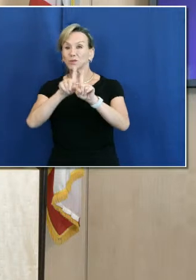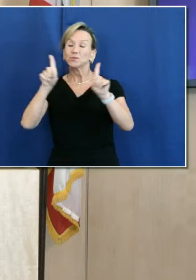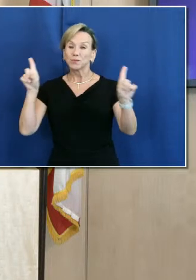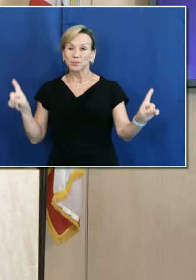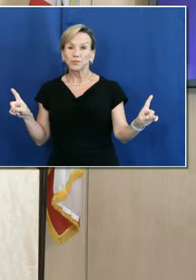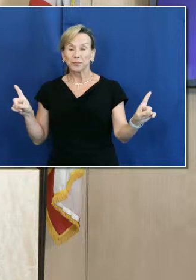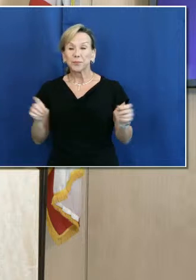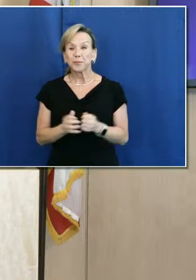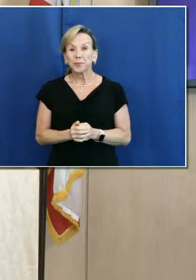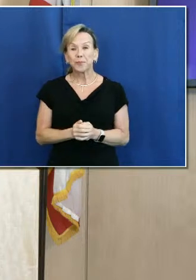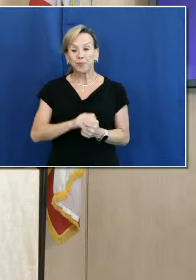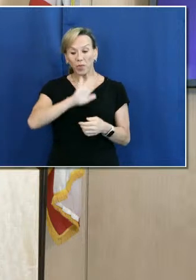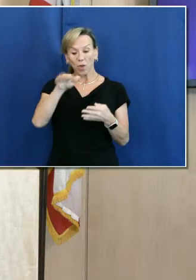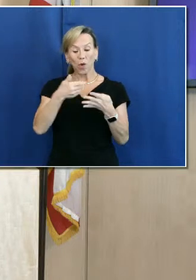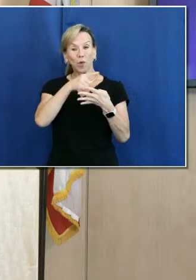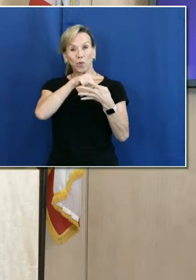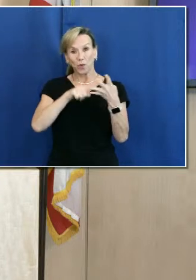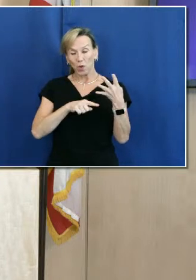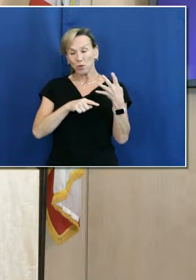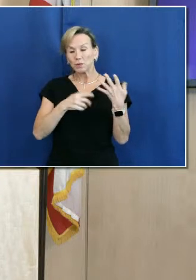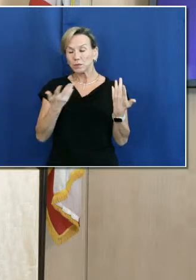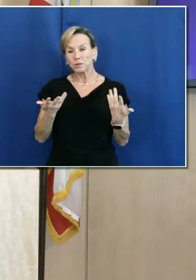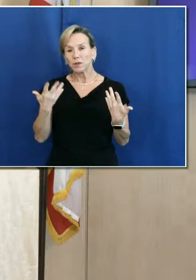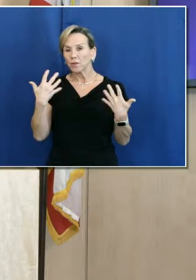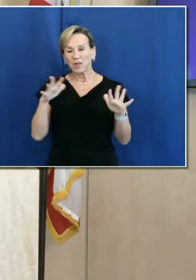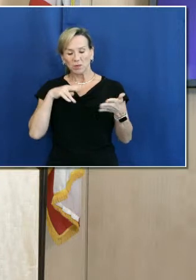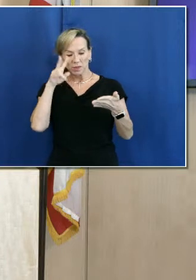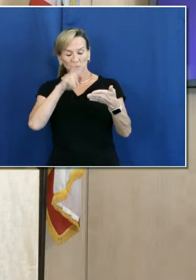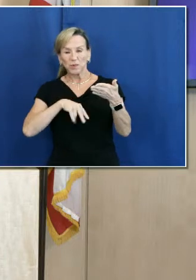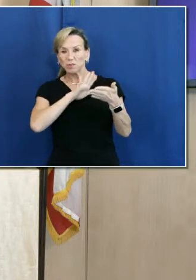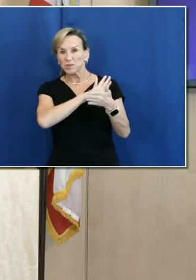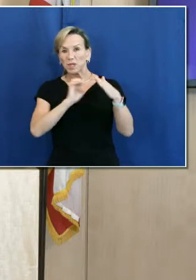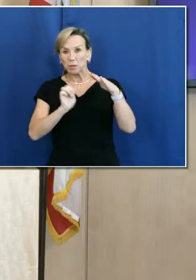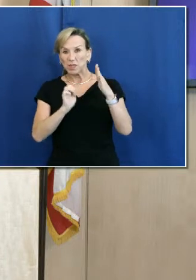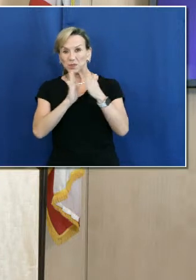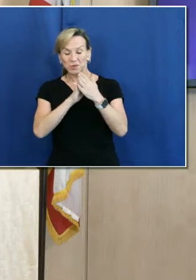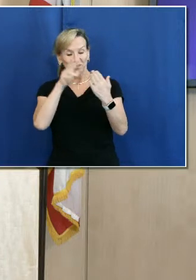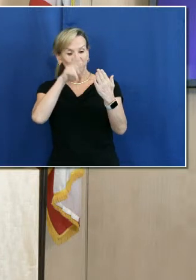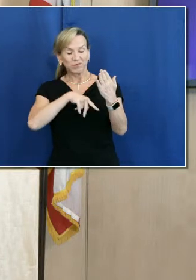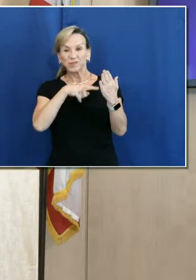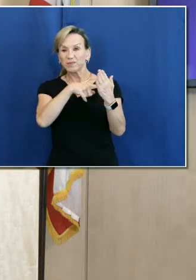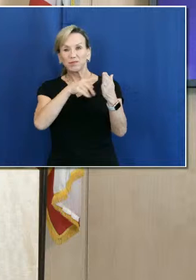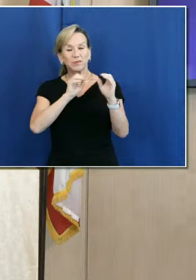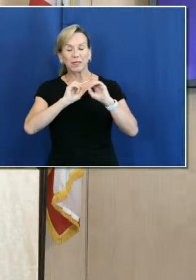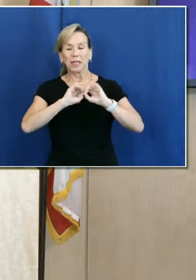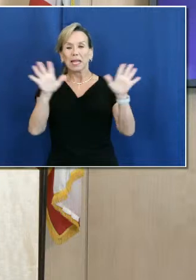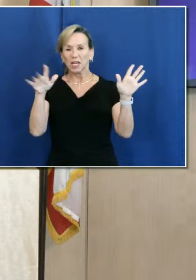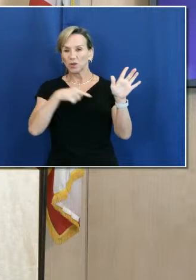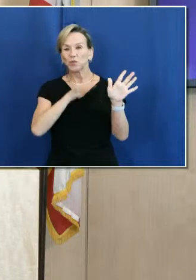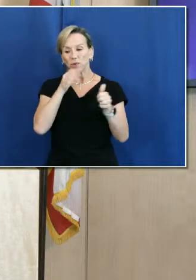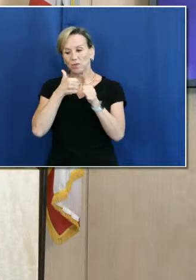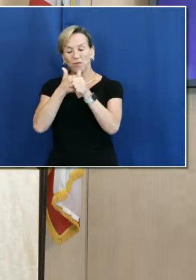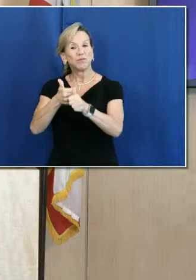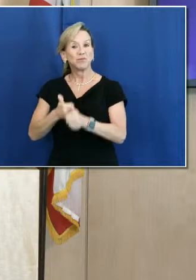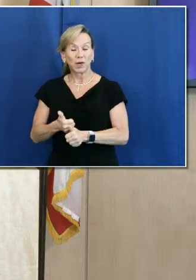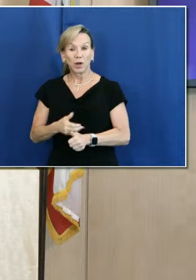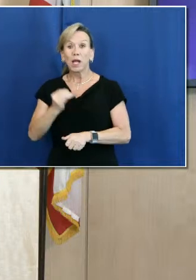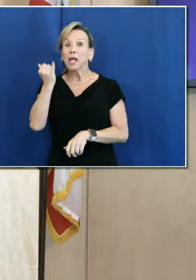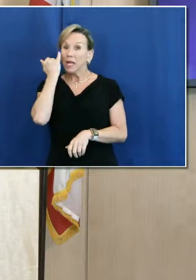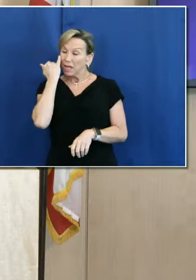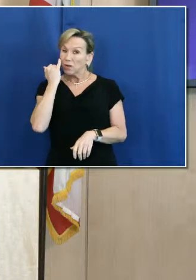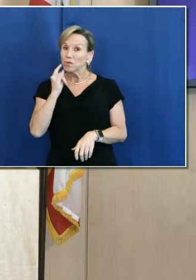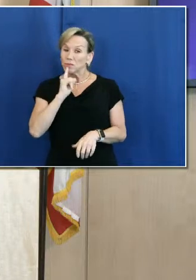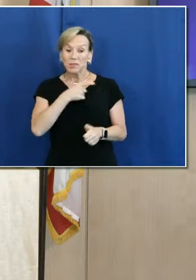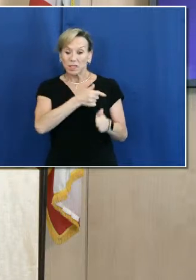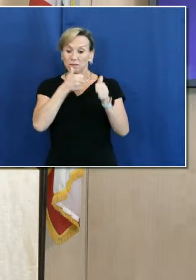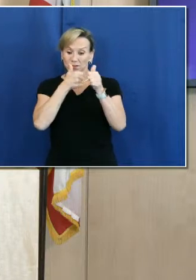distancing, all of those strategies are well defined in the reopening plans. And if they are adhered to, they can